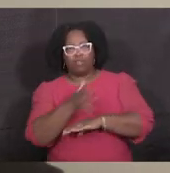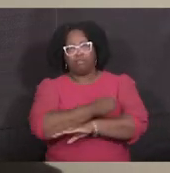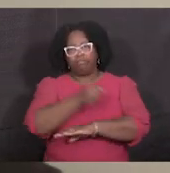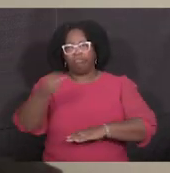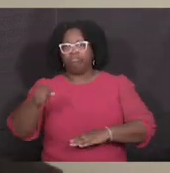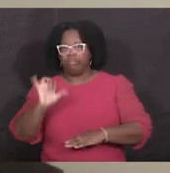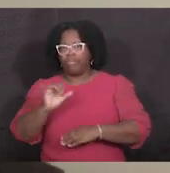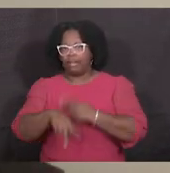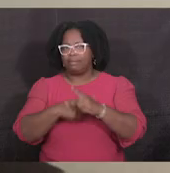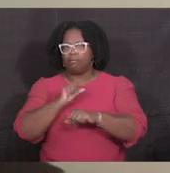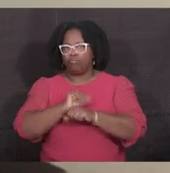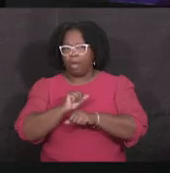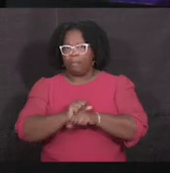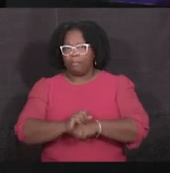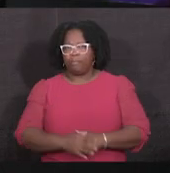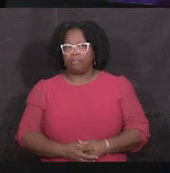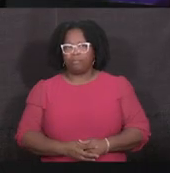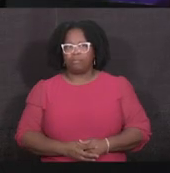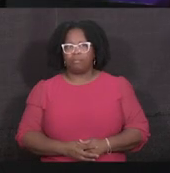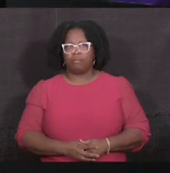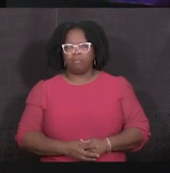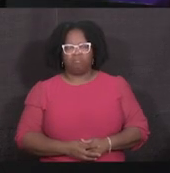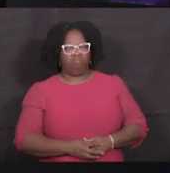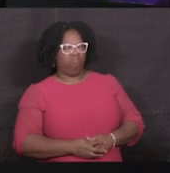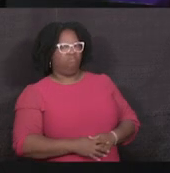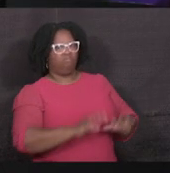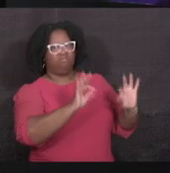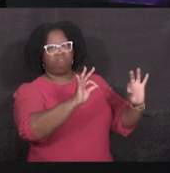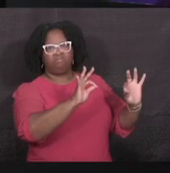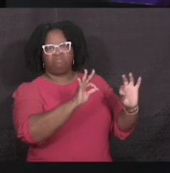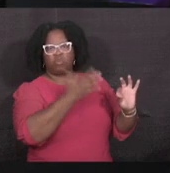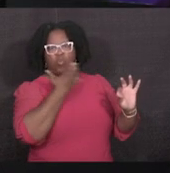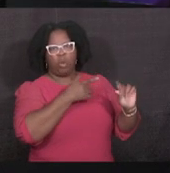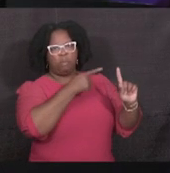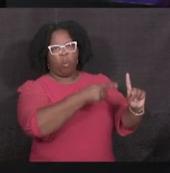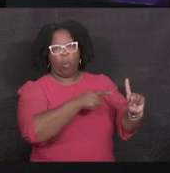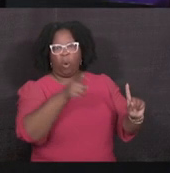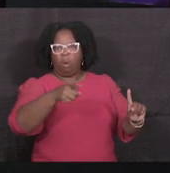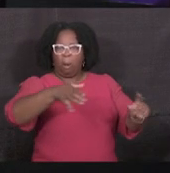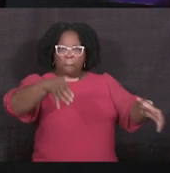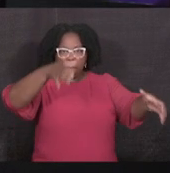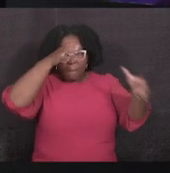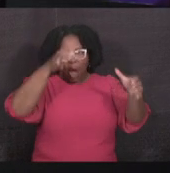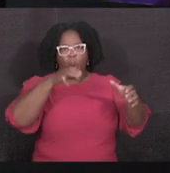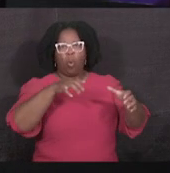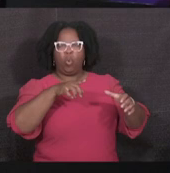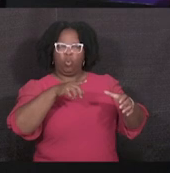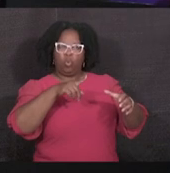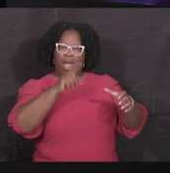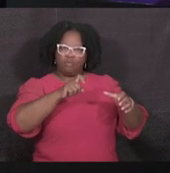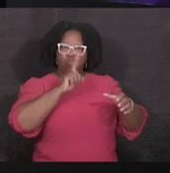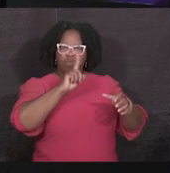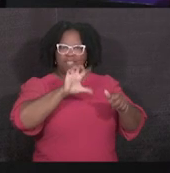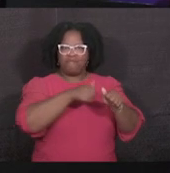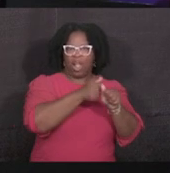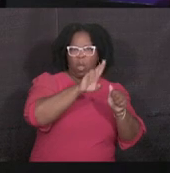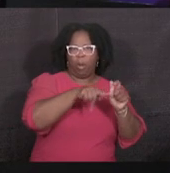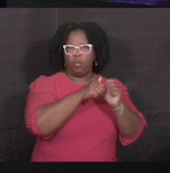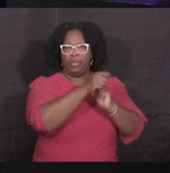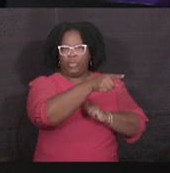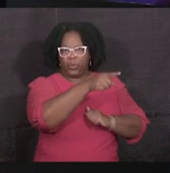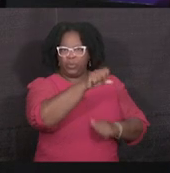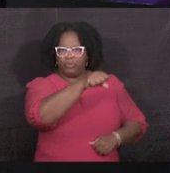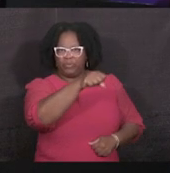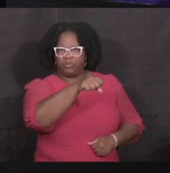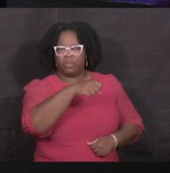job. That's a great point. I think you're a wealth of knowledge, and we're going to have a lot to unpack with what you just shared with us. I